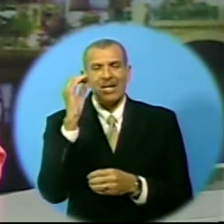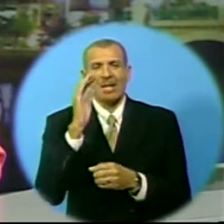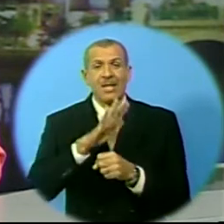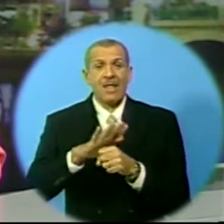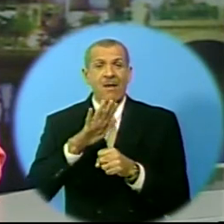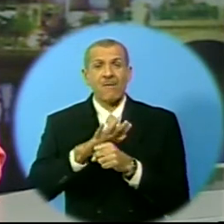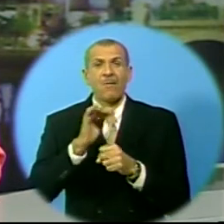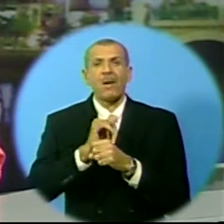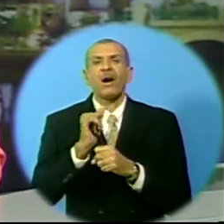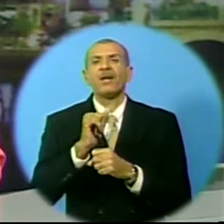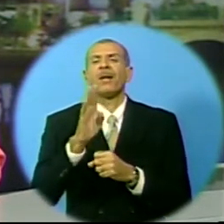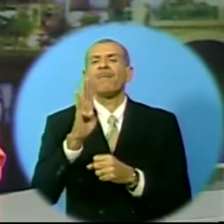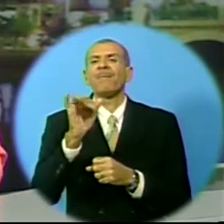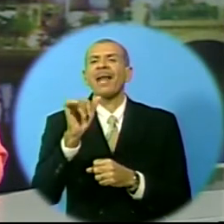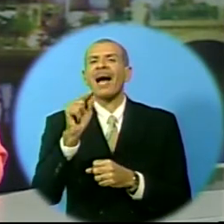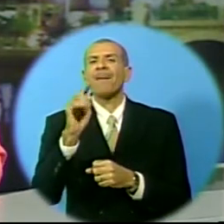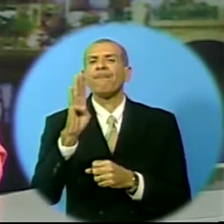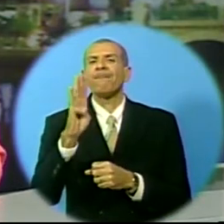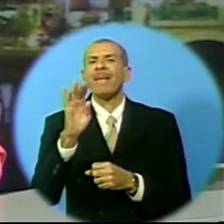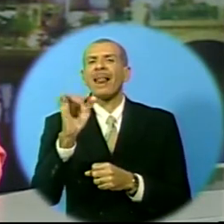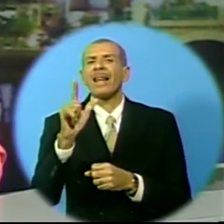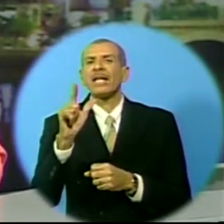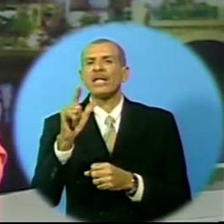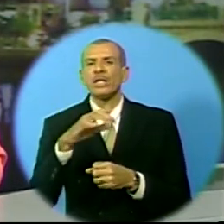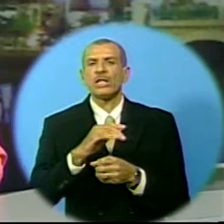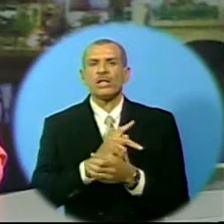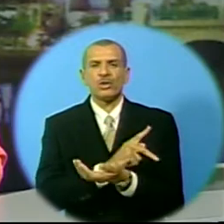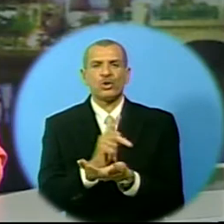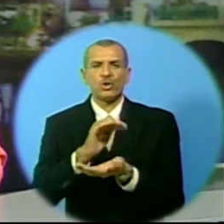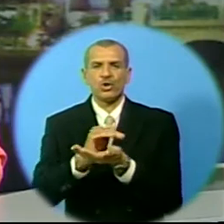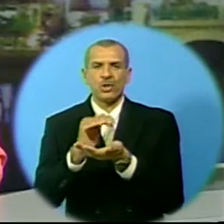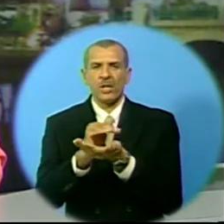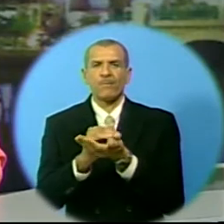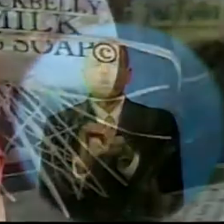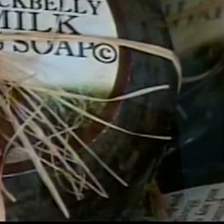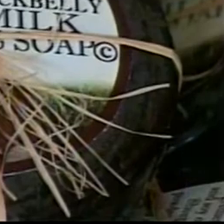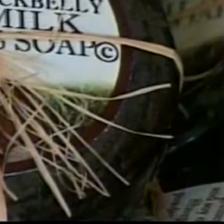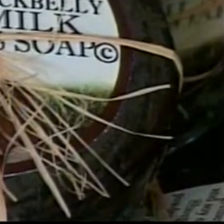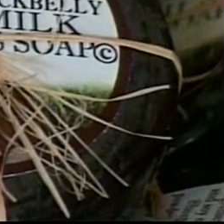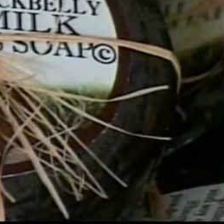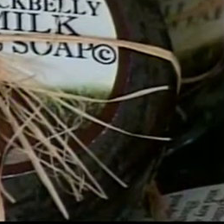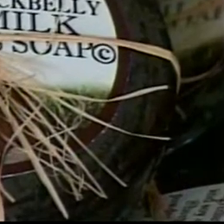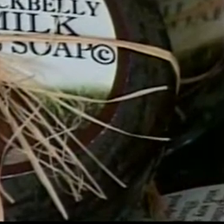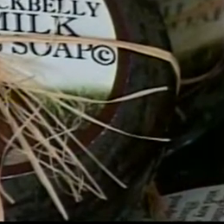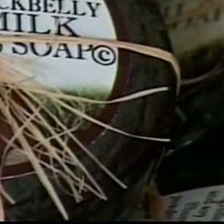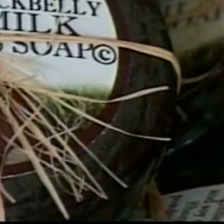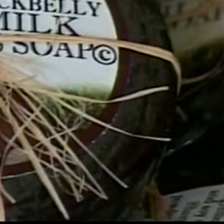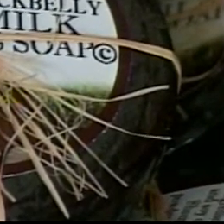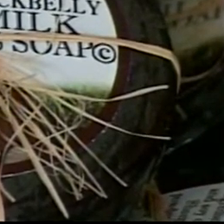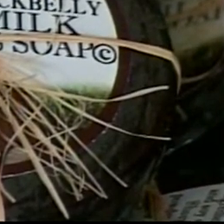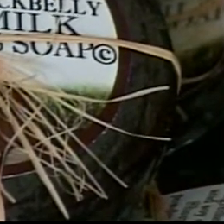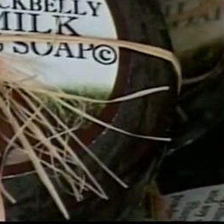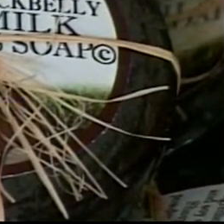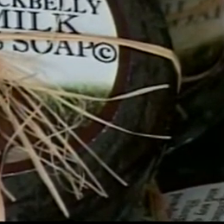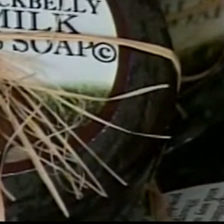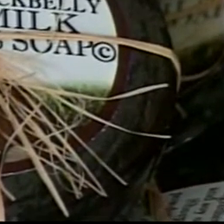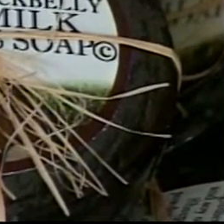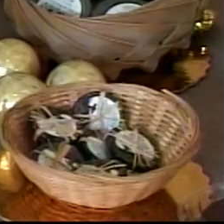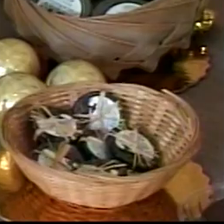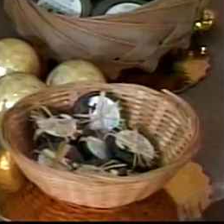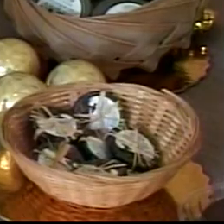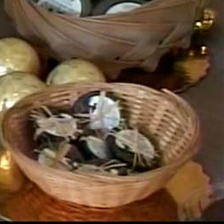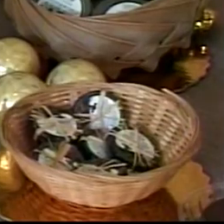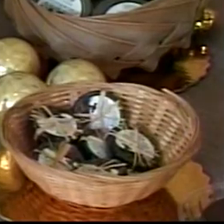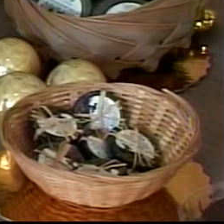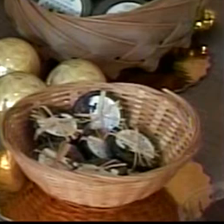about the indigenous black-belly sheep. These comments from the owner of the Earth Mother Botanicals, Sandra Weeks, over the weekend as